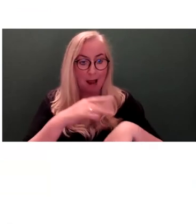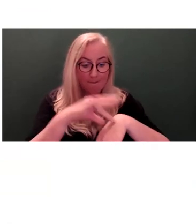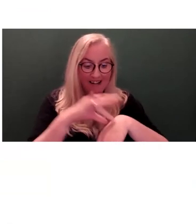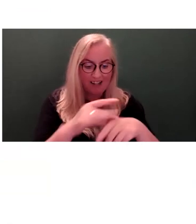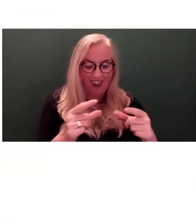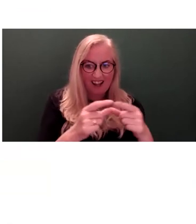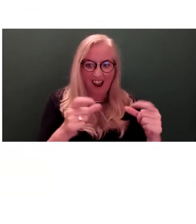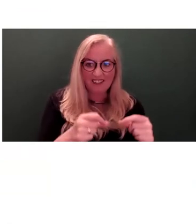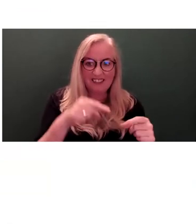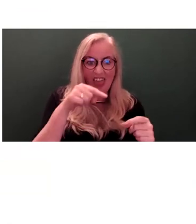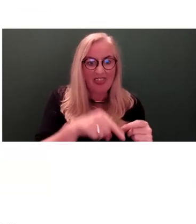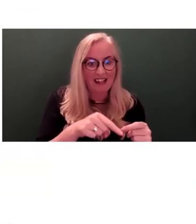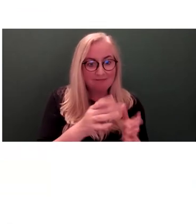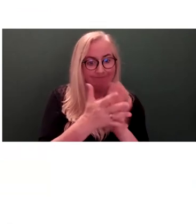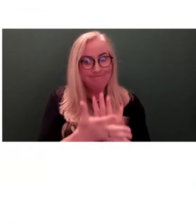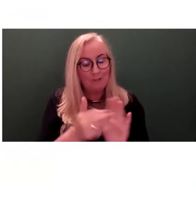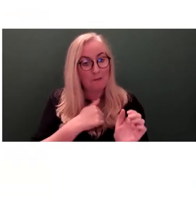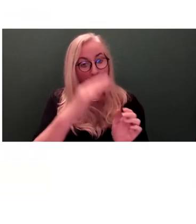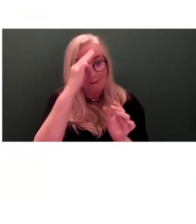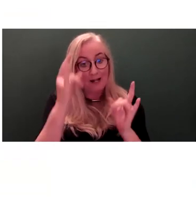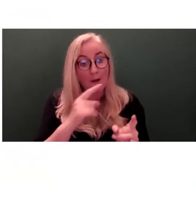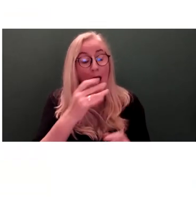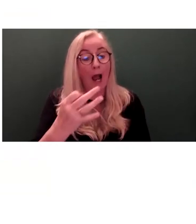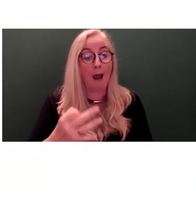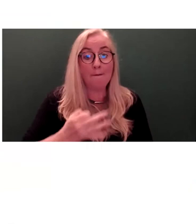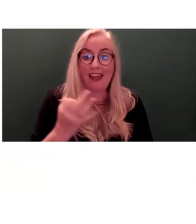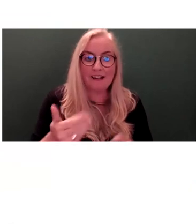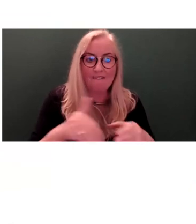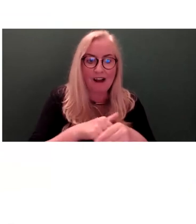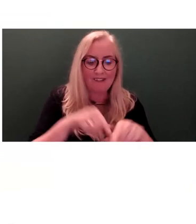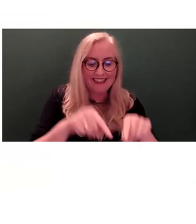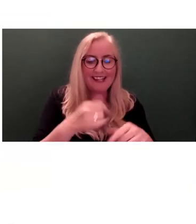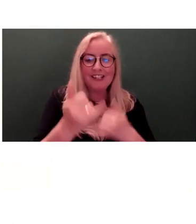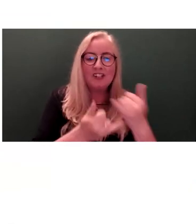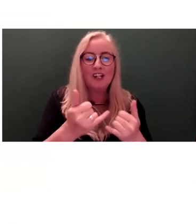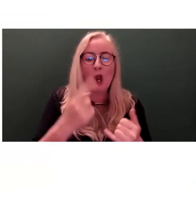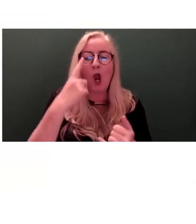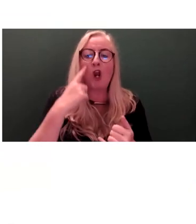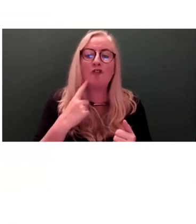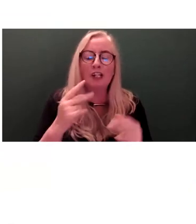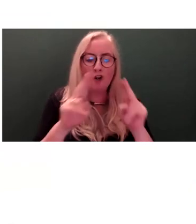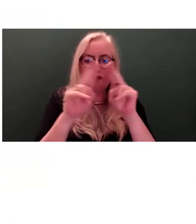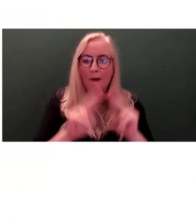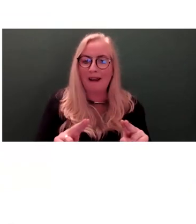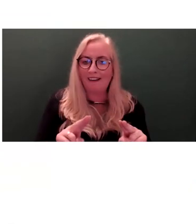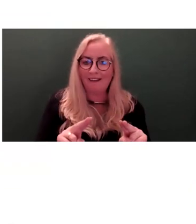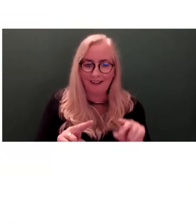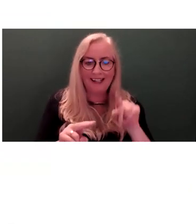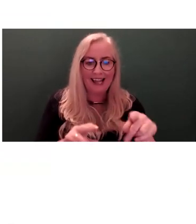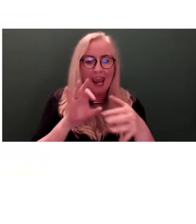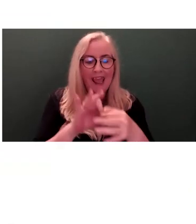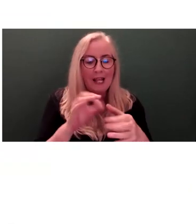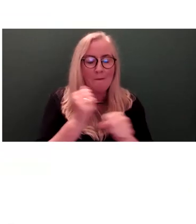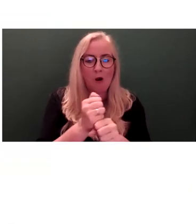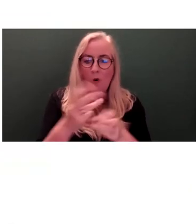really destructive for mental health. And I was delighted to be involved in this year's Green Ribbon Sea Change campaign, all about